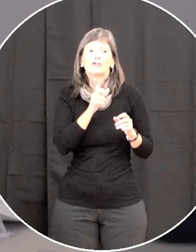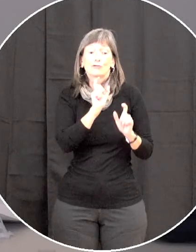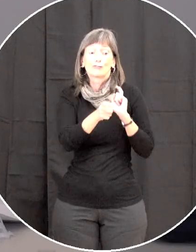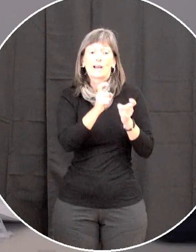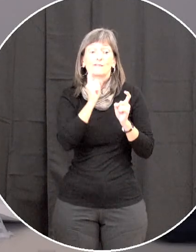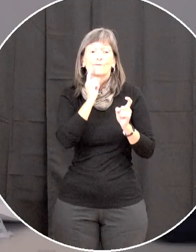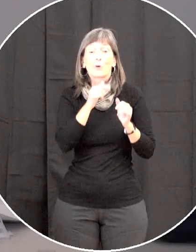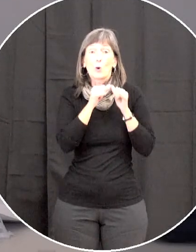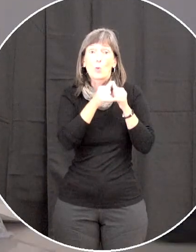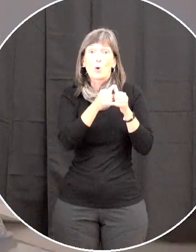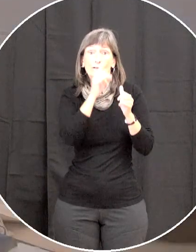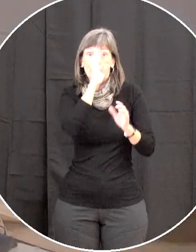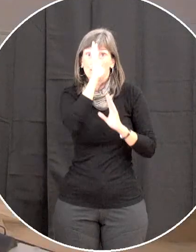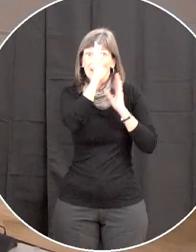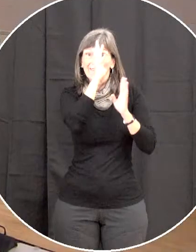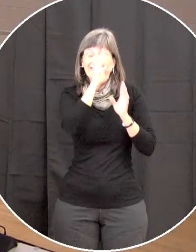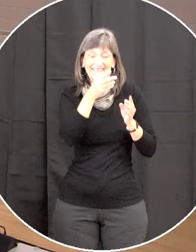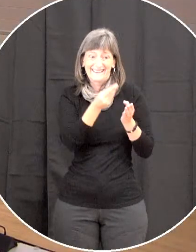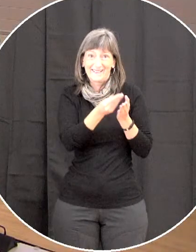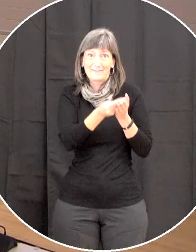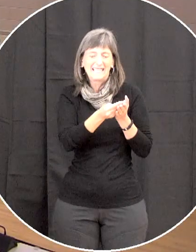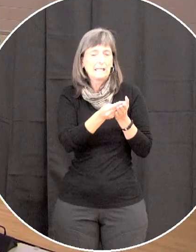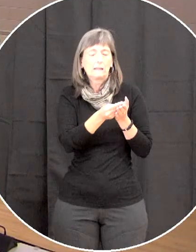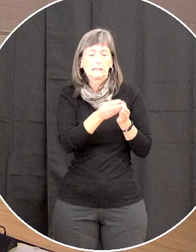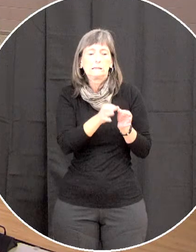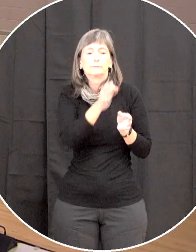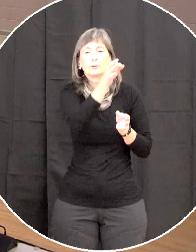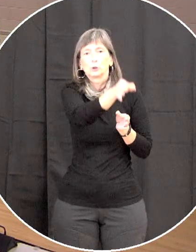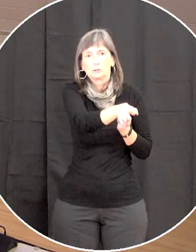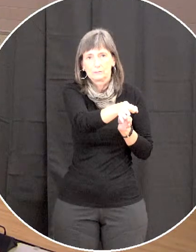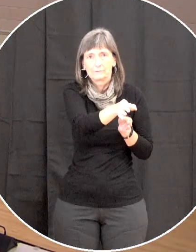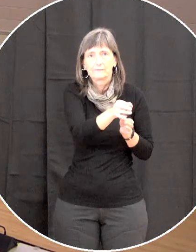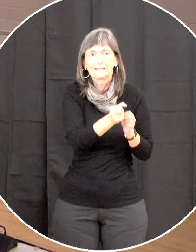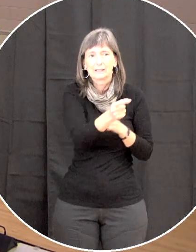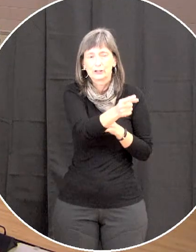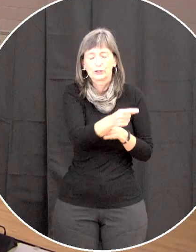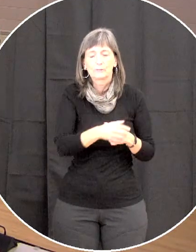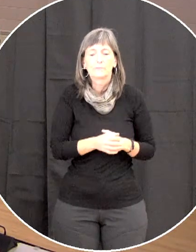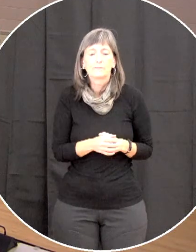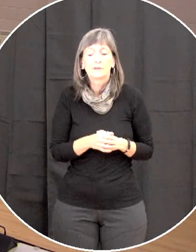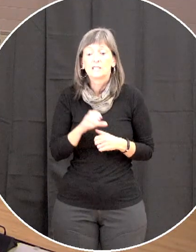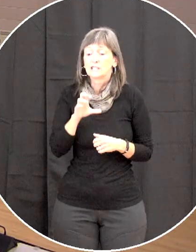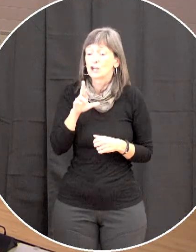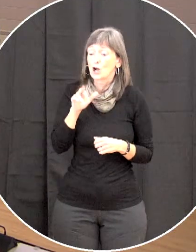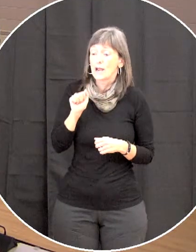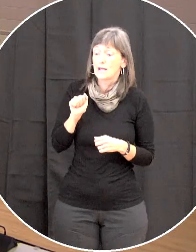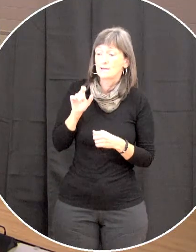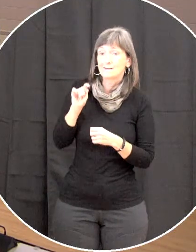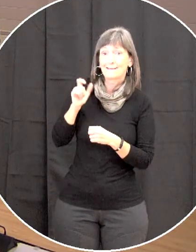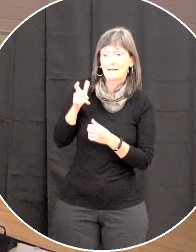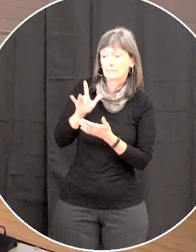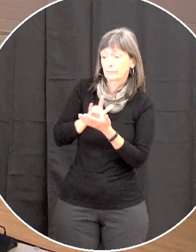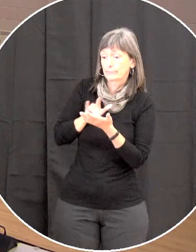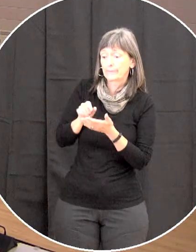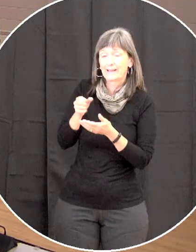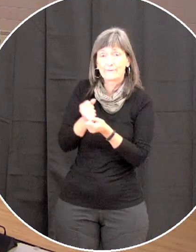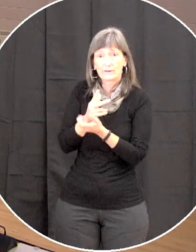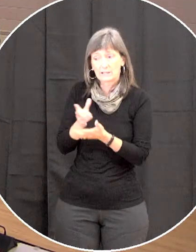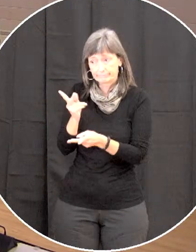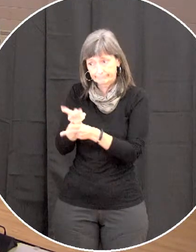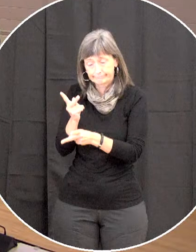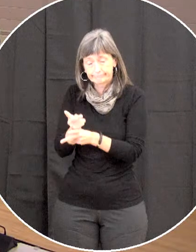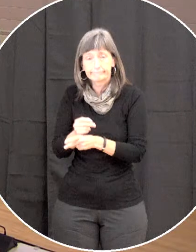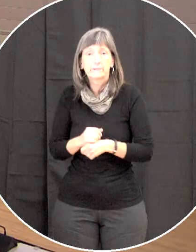All the CRA obligations were met, and that report